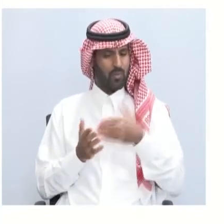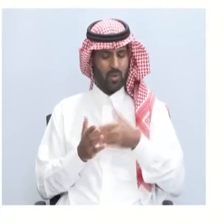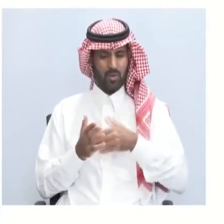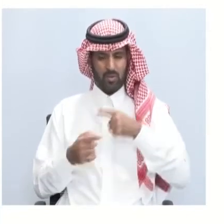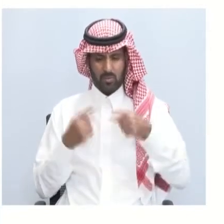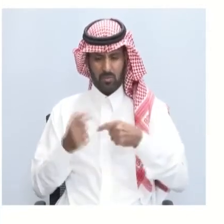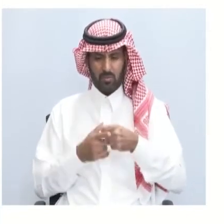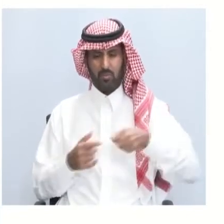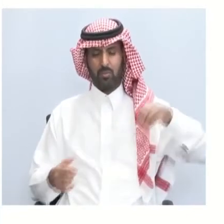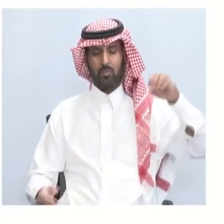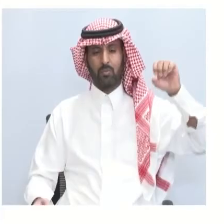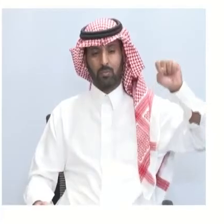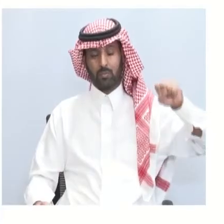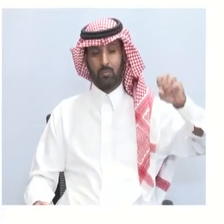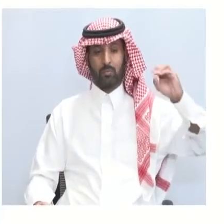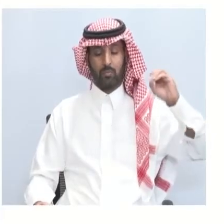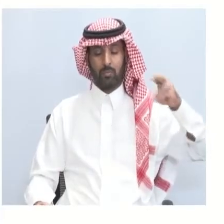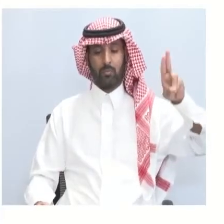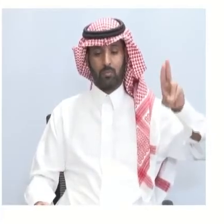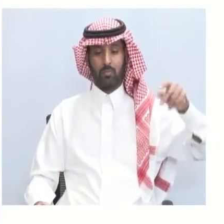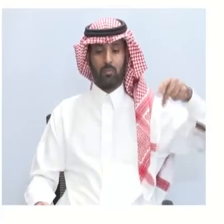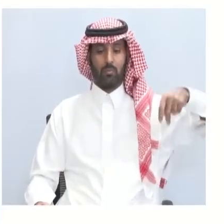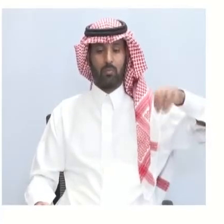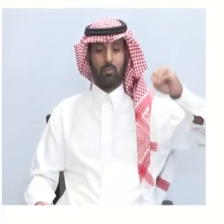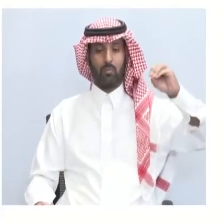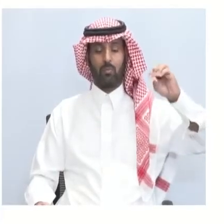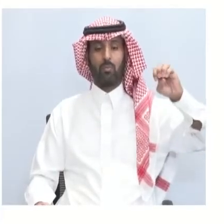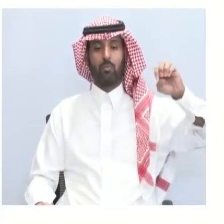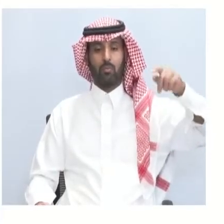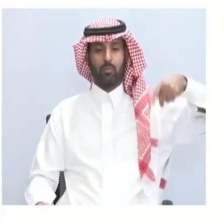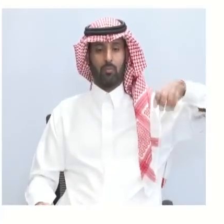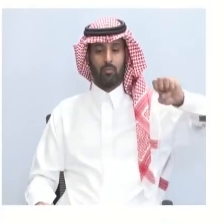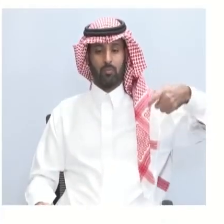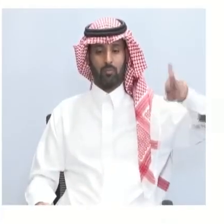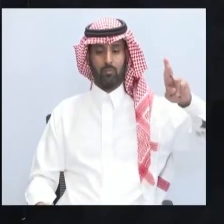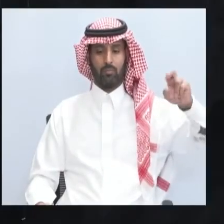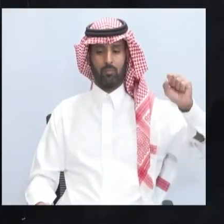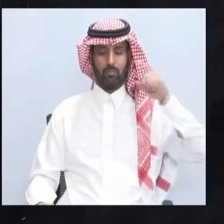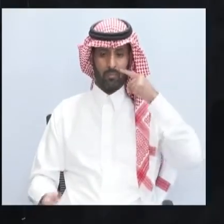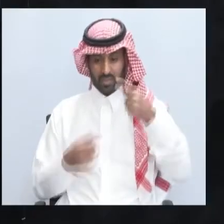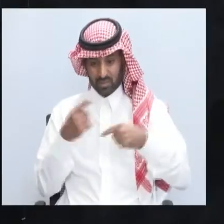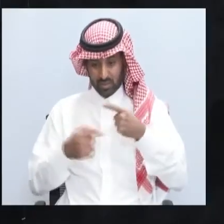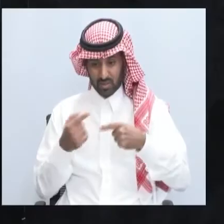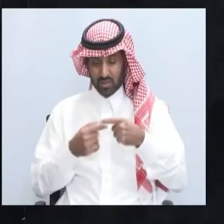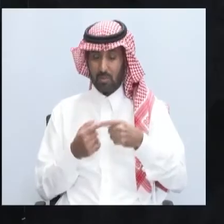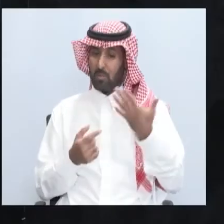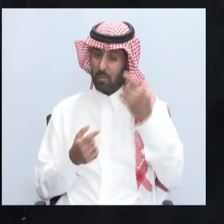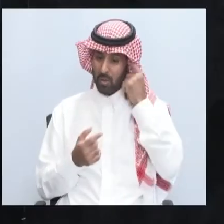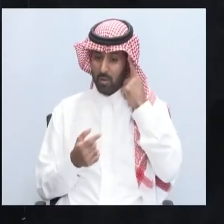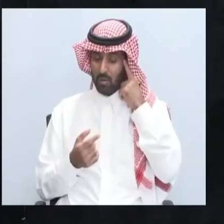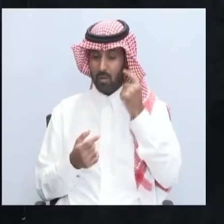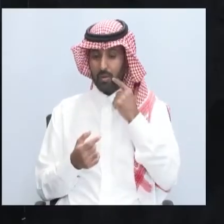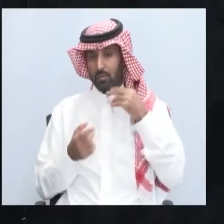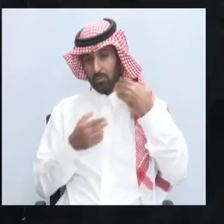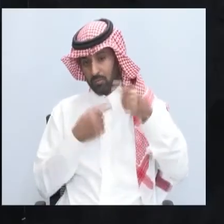fact. Soap operas never end. The stories just evolve over the years. So they just keep coming with ideas.